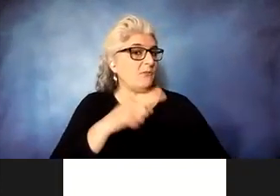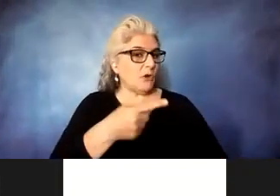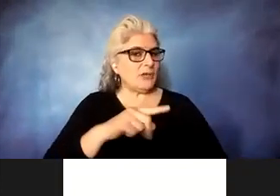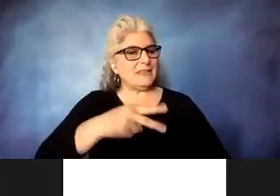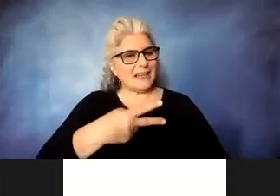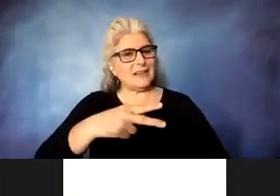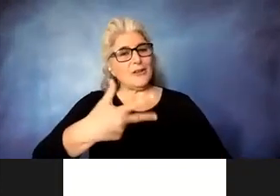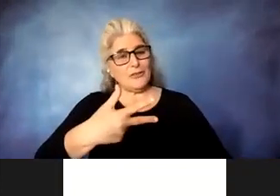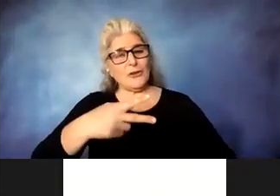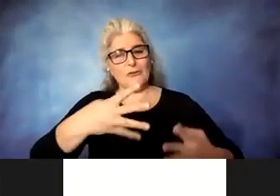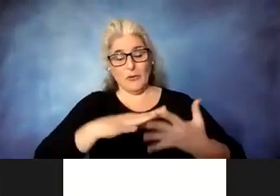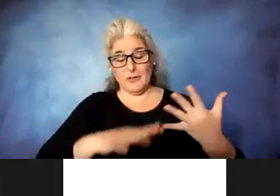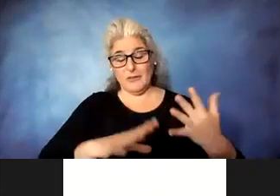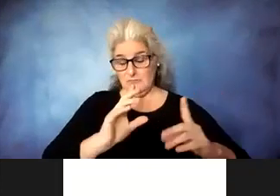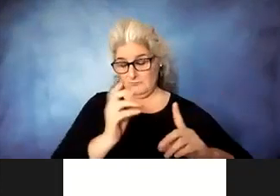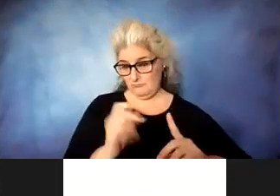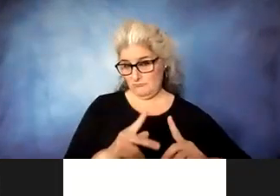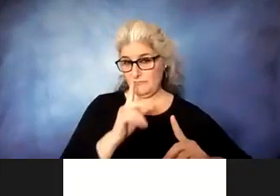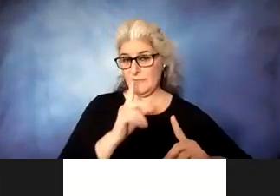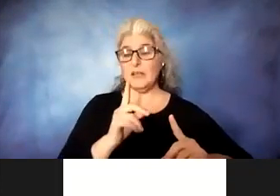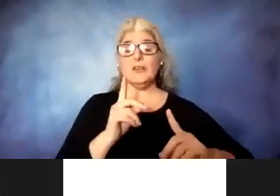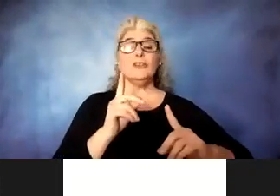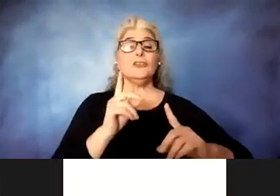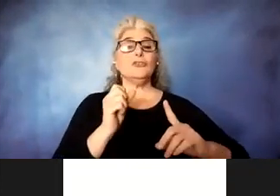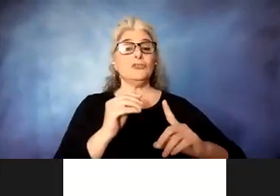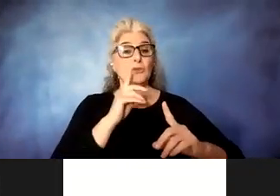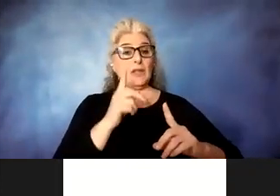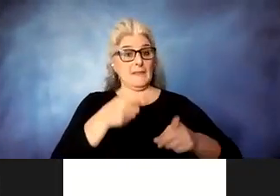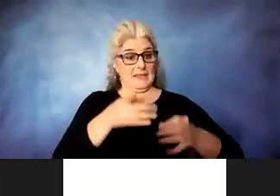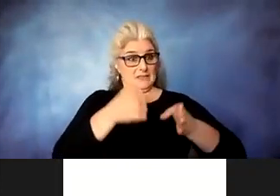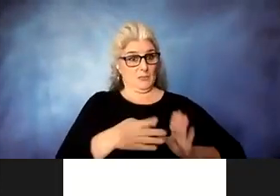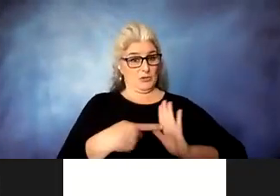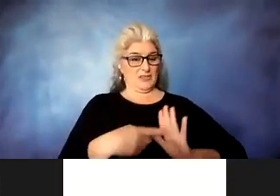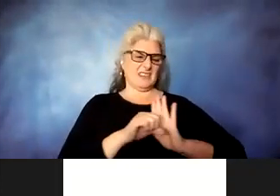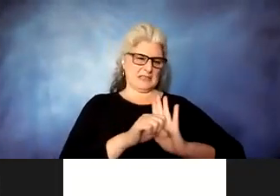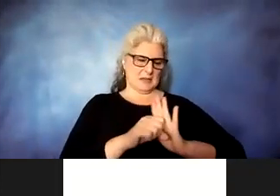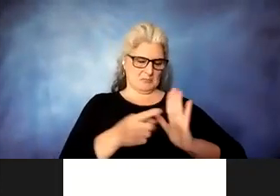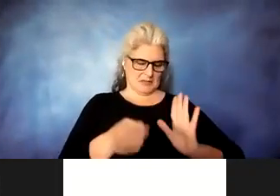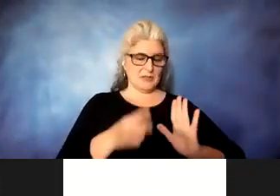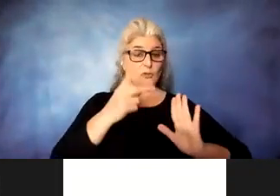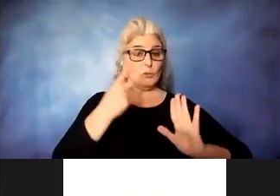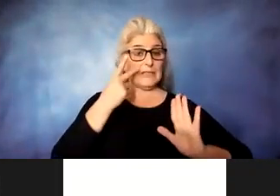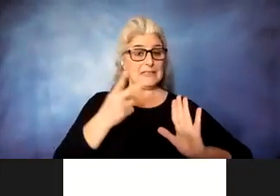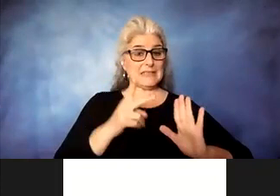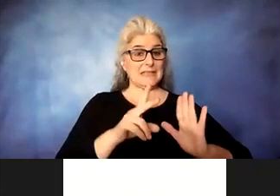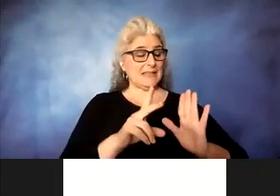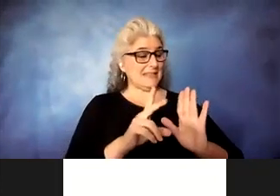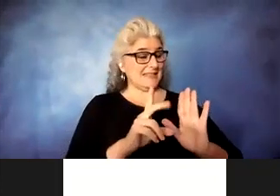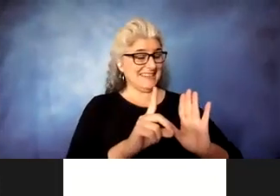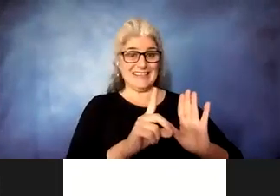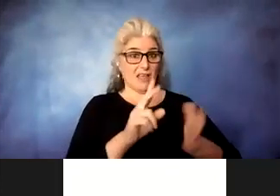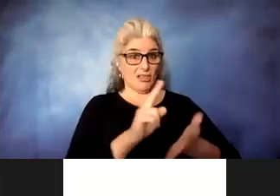voted for candidate C second. So her vote moves to candidate C. You can see the arrows that are